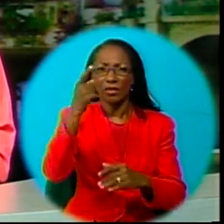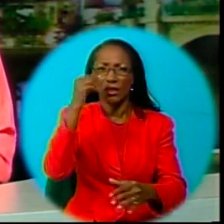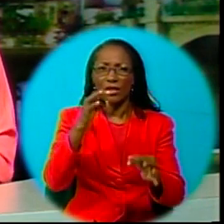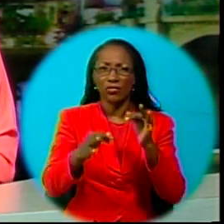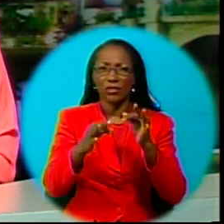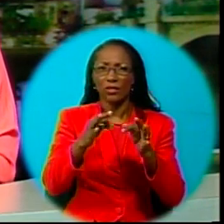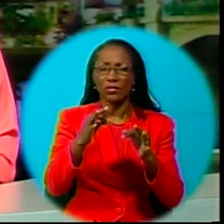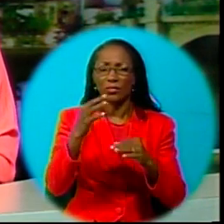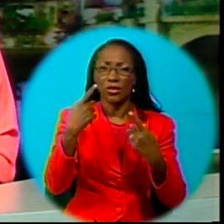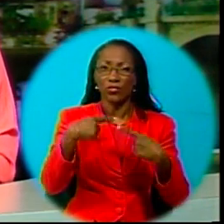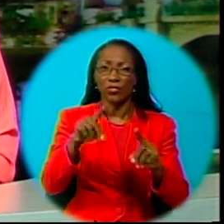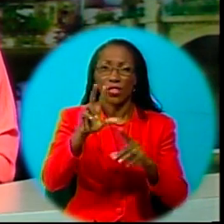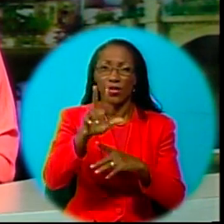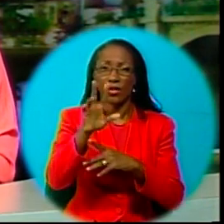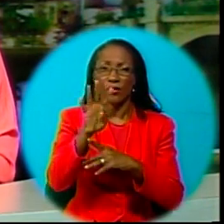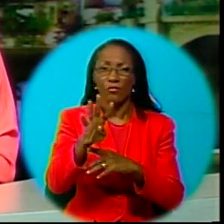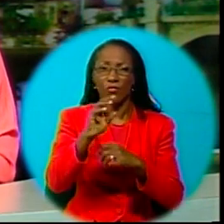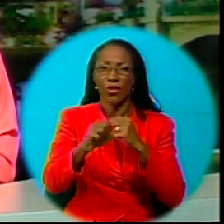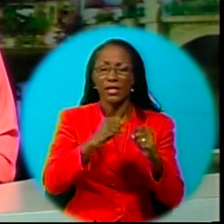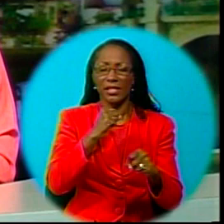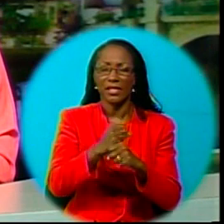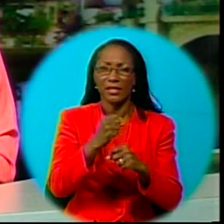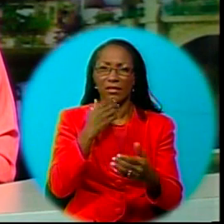he described as astonishing.